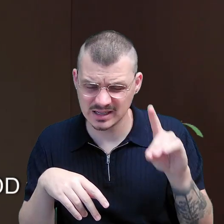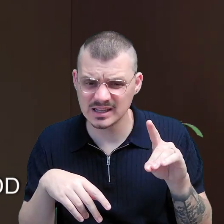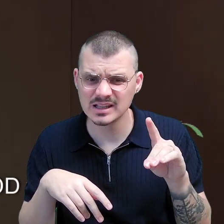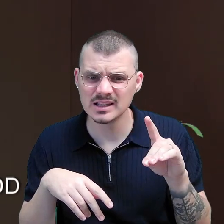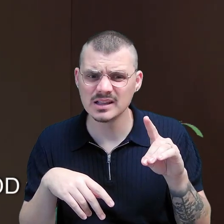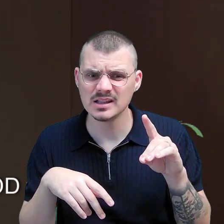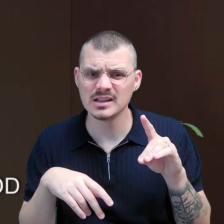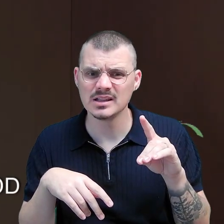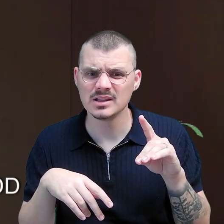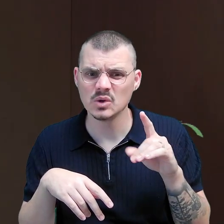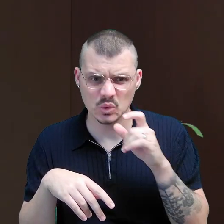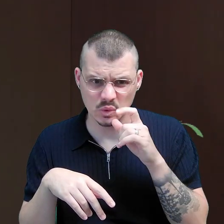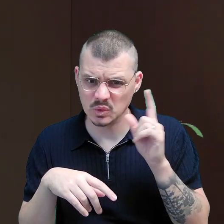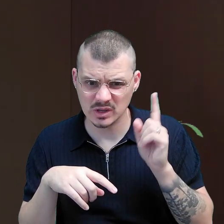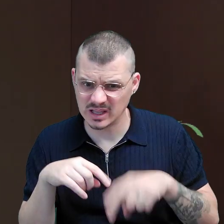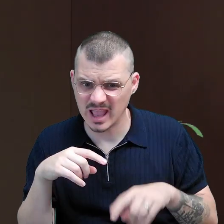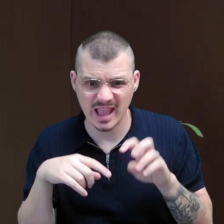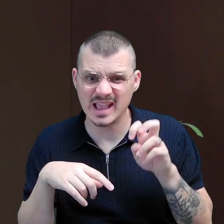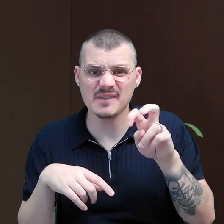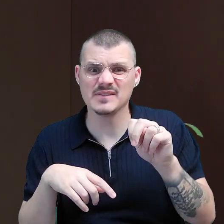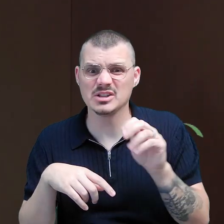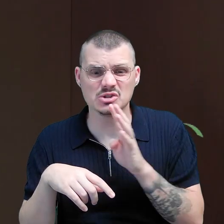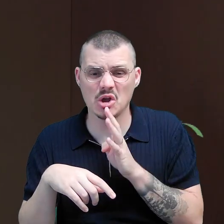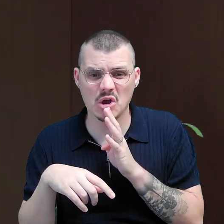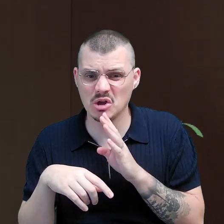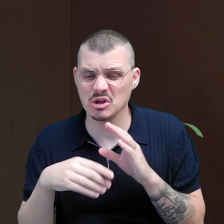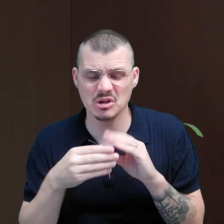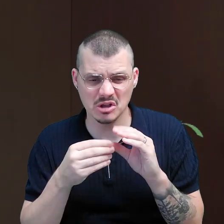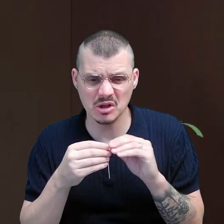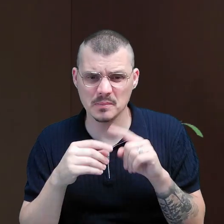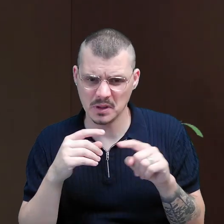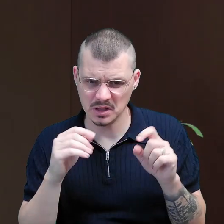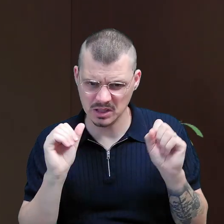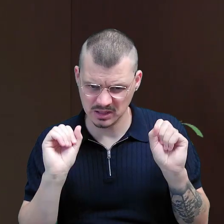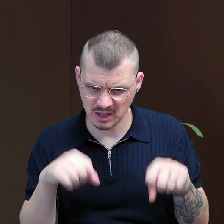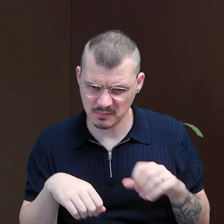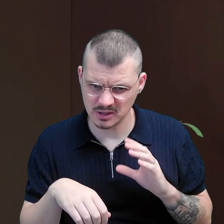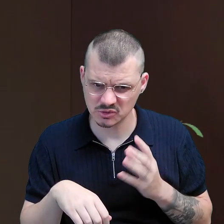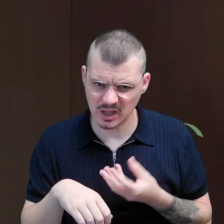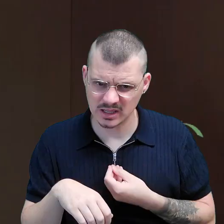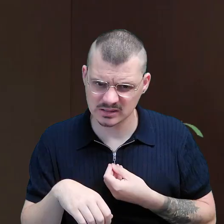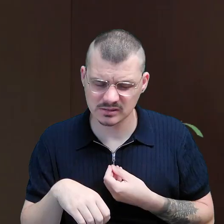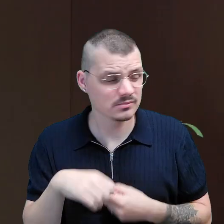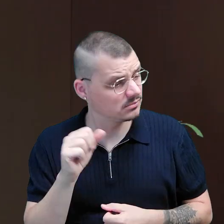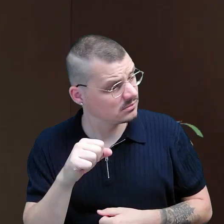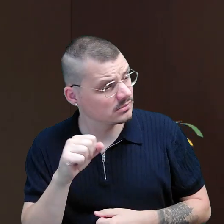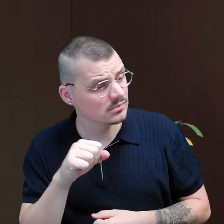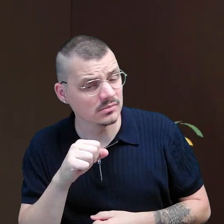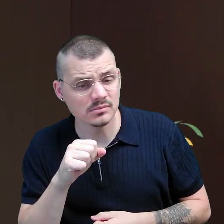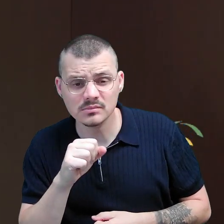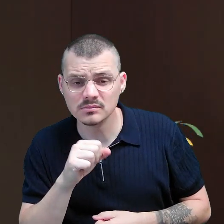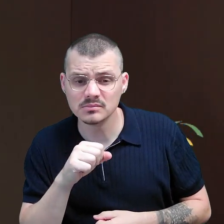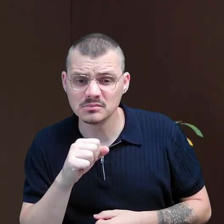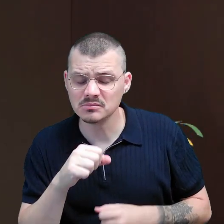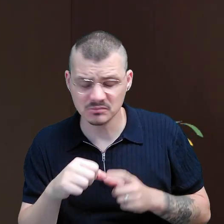profound IDD that can't even talk, but they could be trans?" Yup.